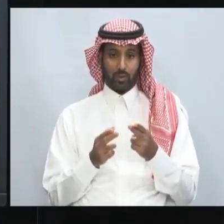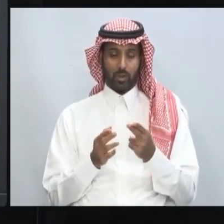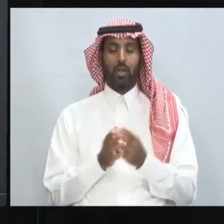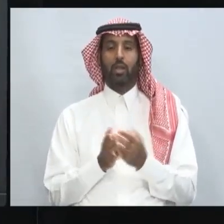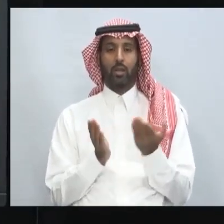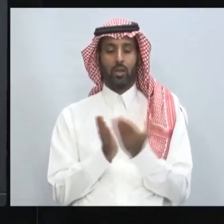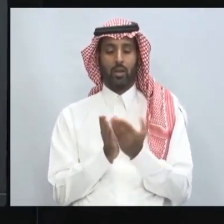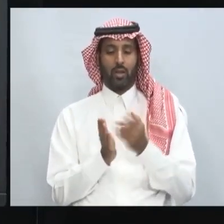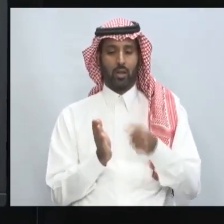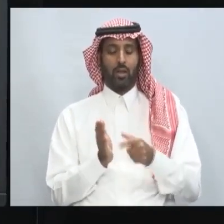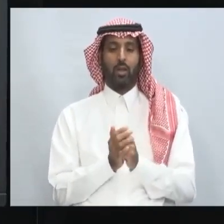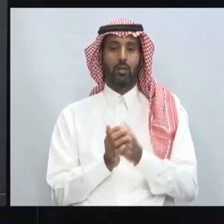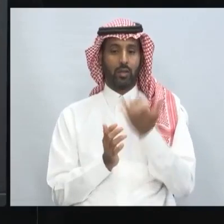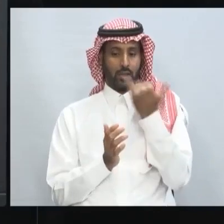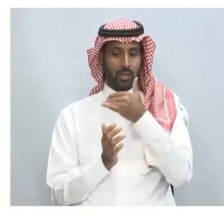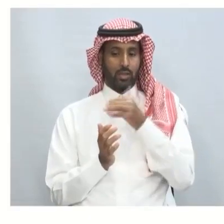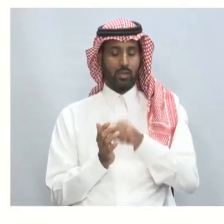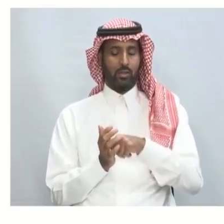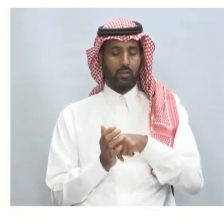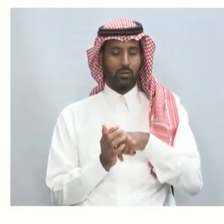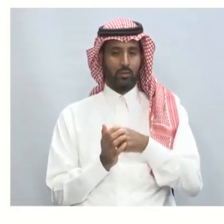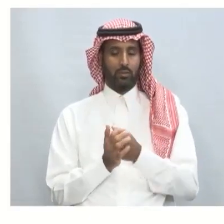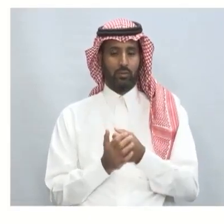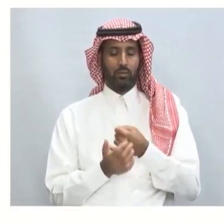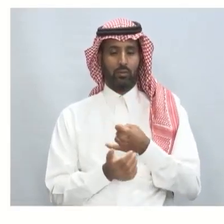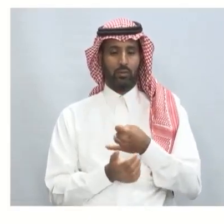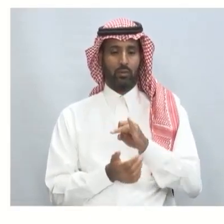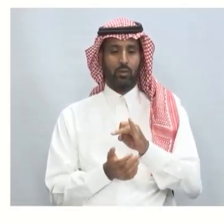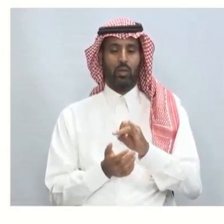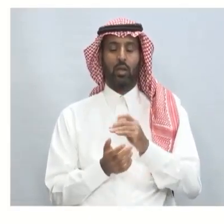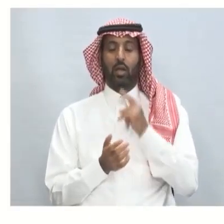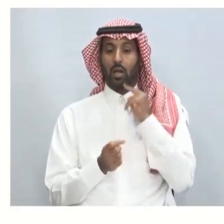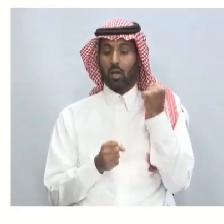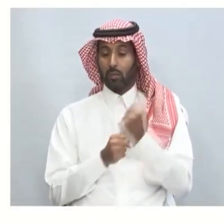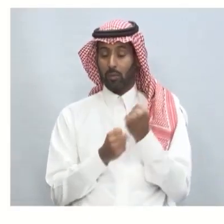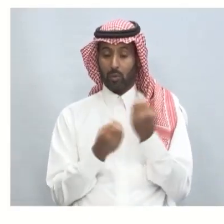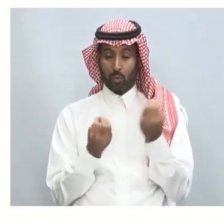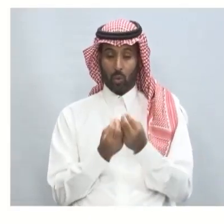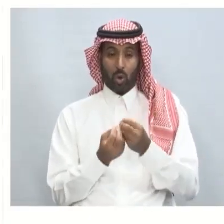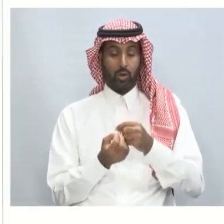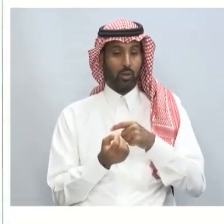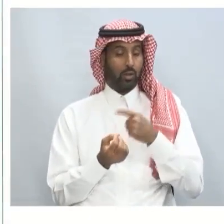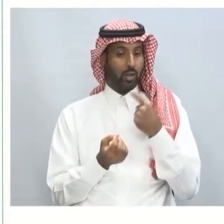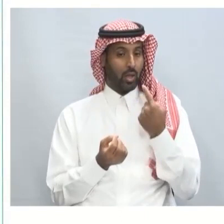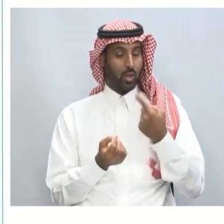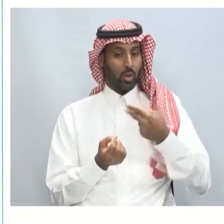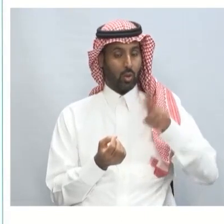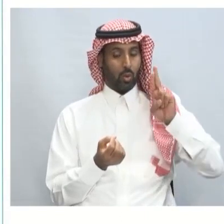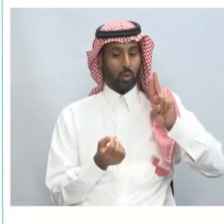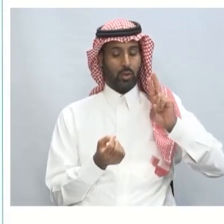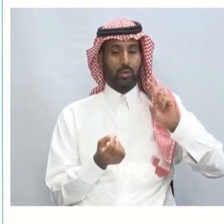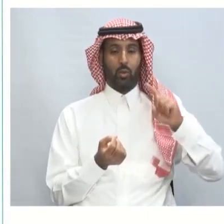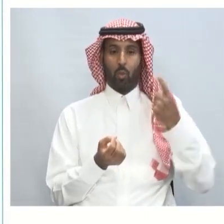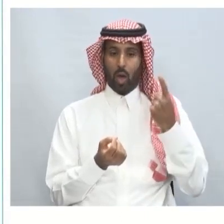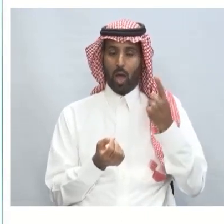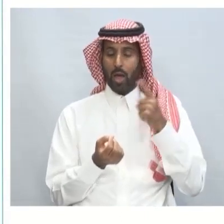lesson, which is the second lesson in this unit, the pair work. And if you remember, the theme of this